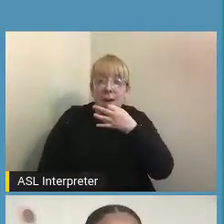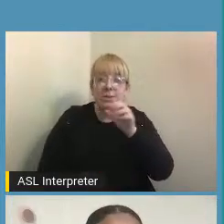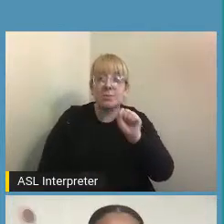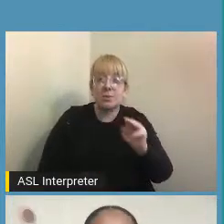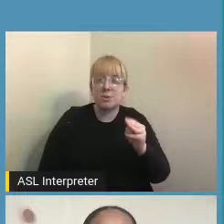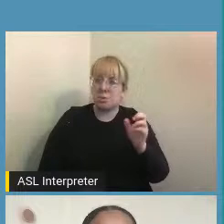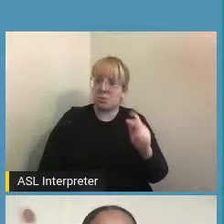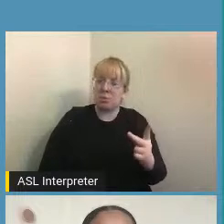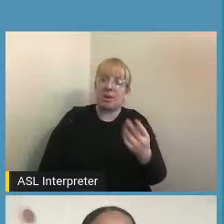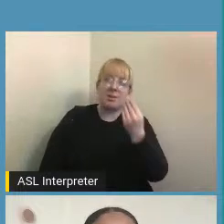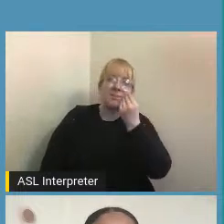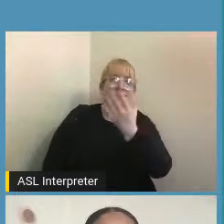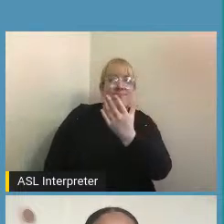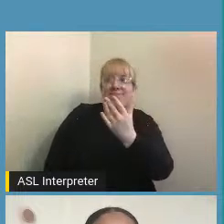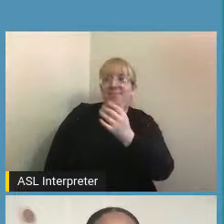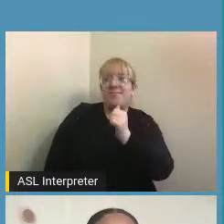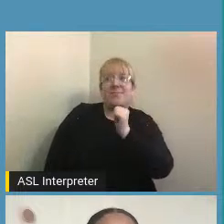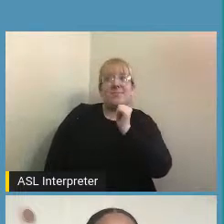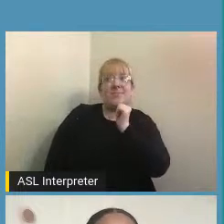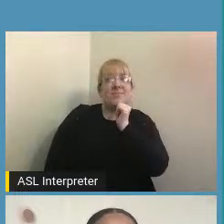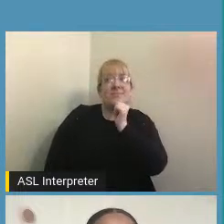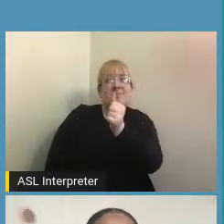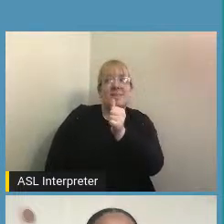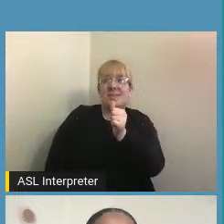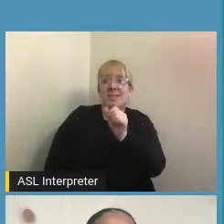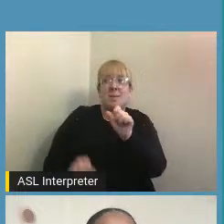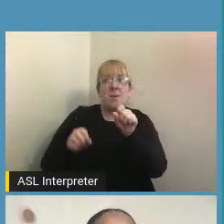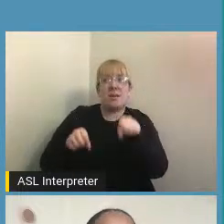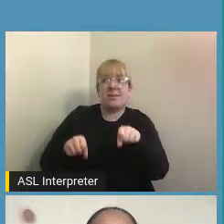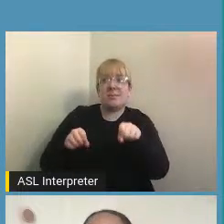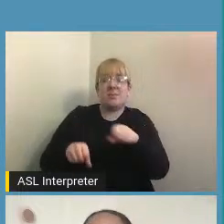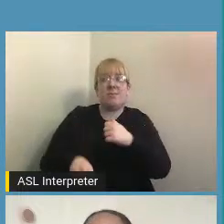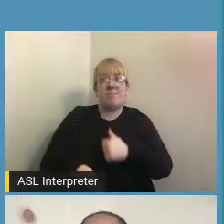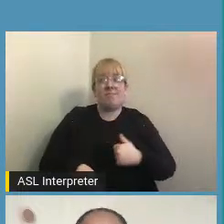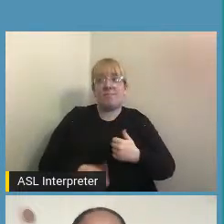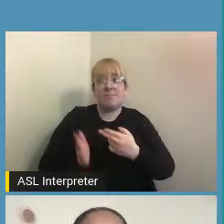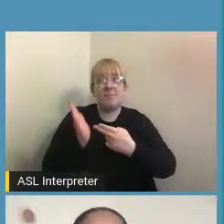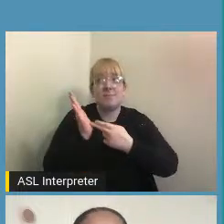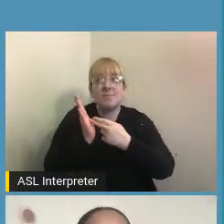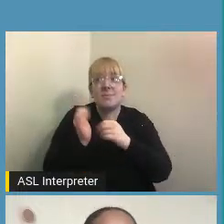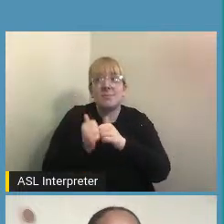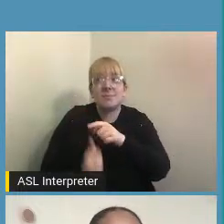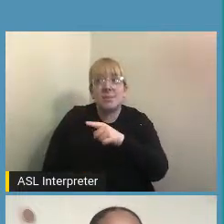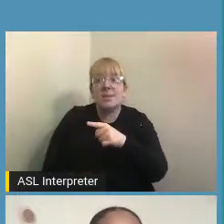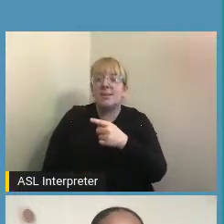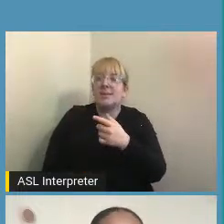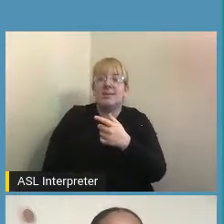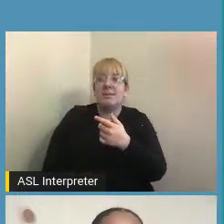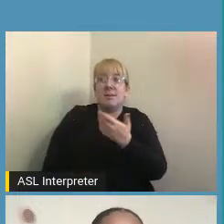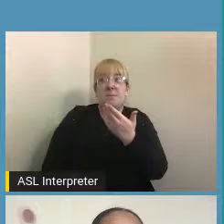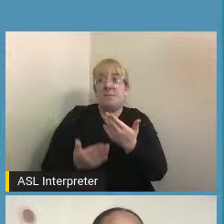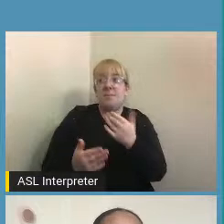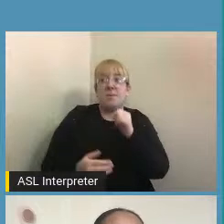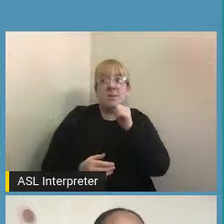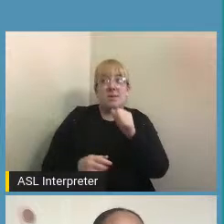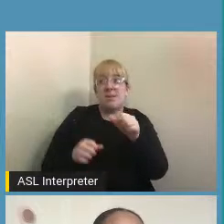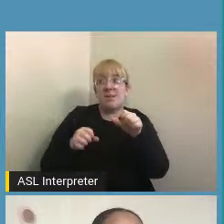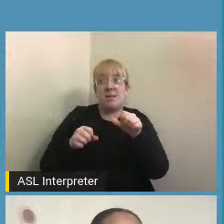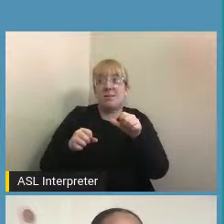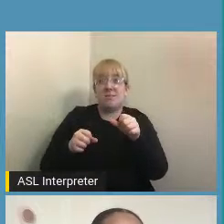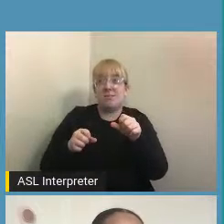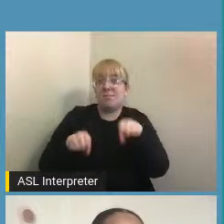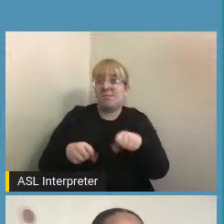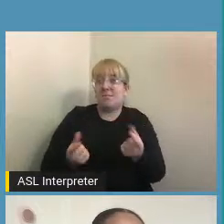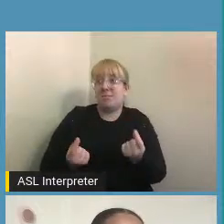tell someone, "Hey, this isn't really realistic, and I'm going to be honest, we might not be able to do that." The